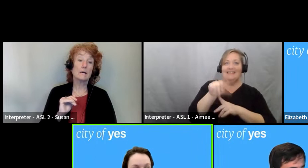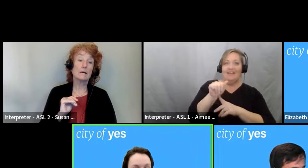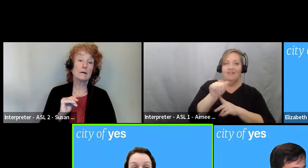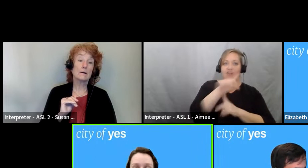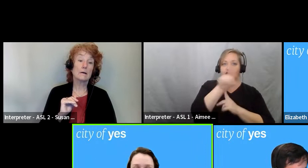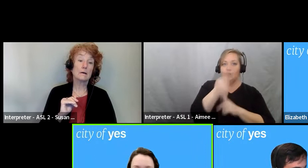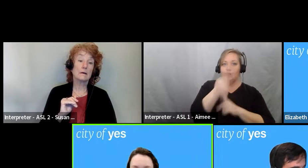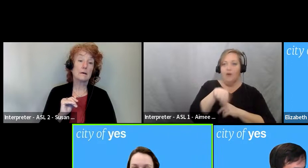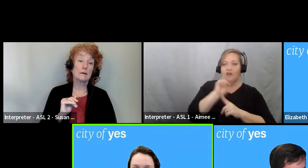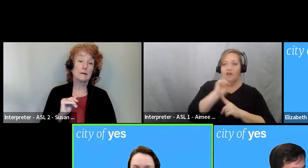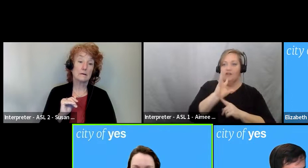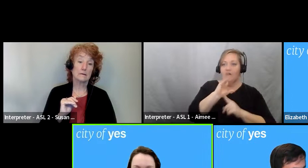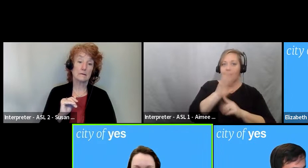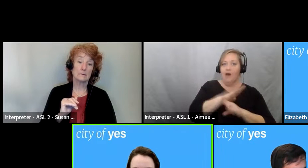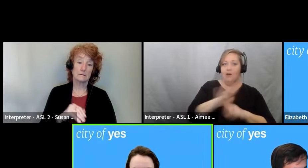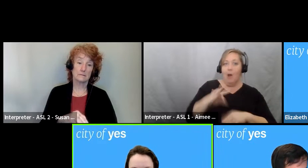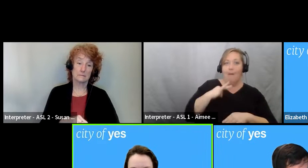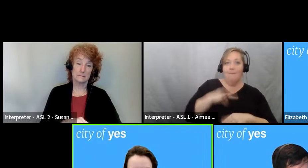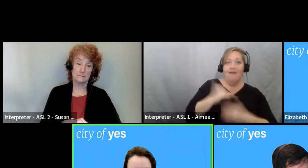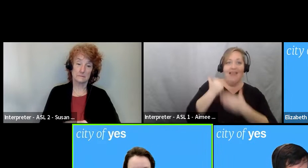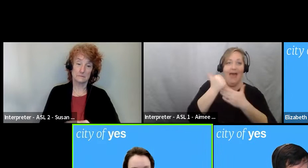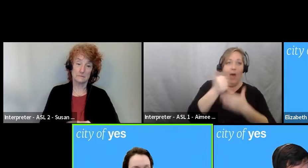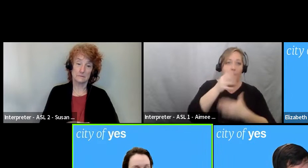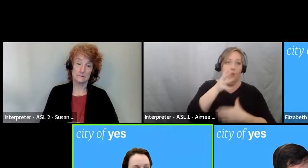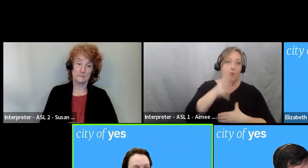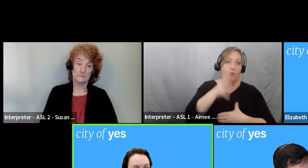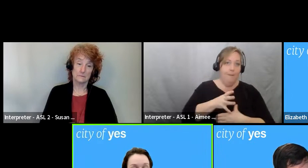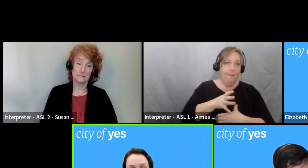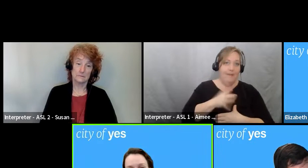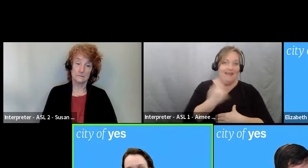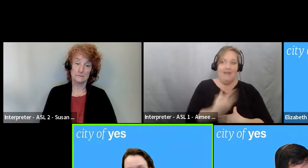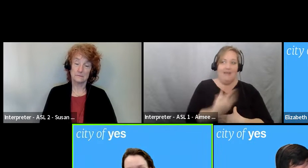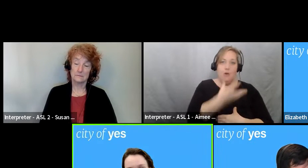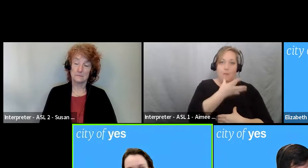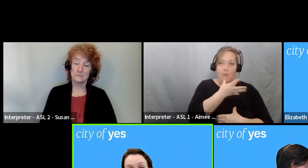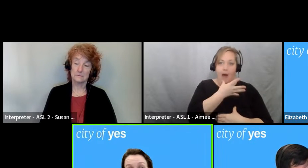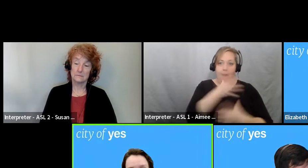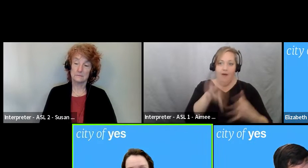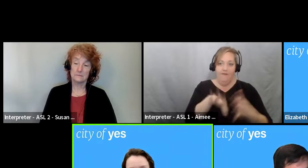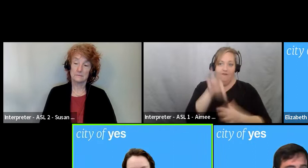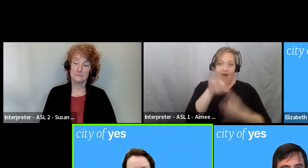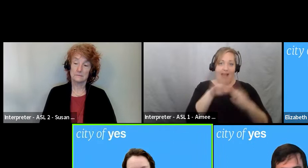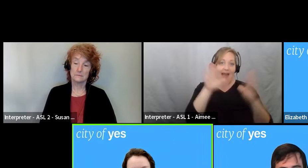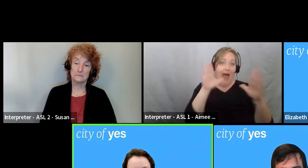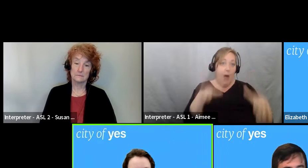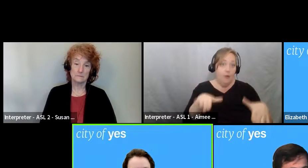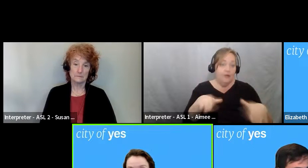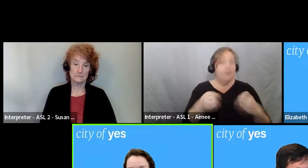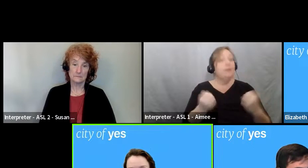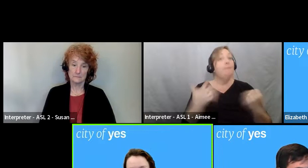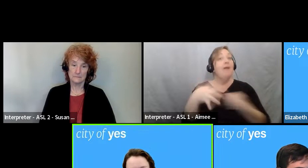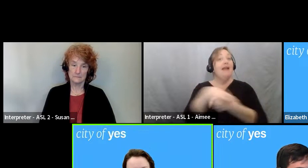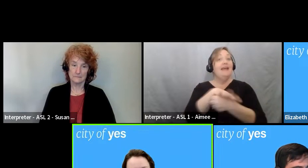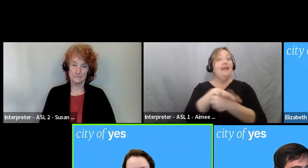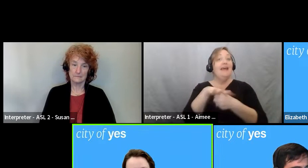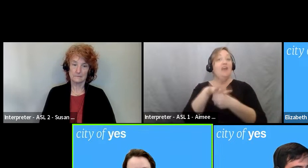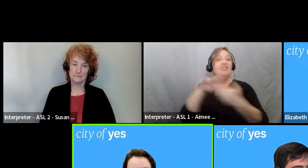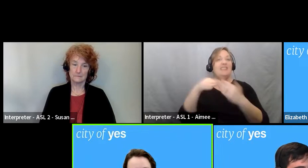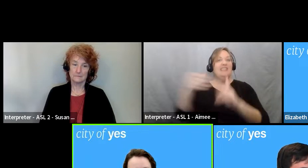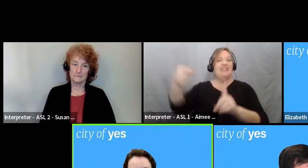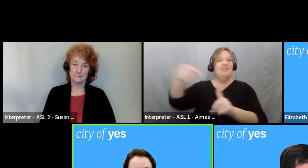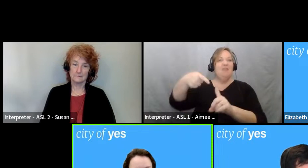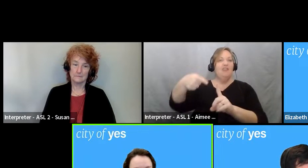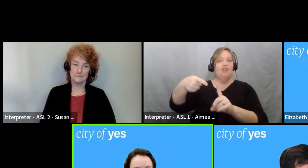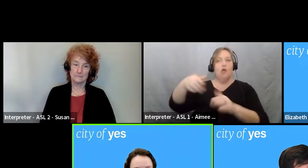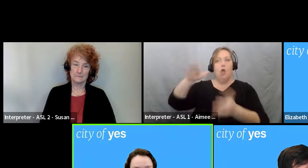addressed nonprofits that help women and single mothers and find housing. So many areas of the city, especially low